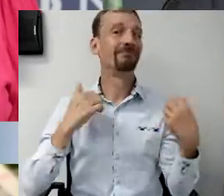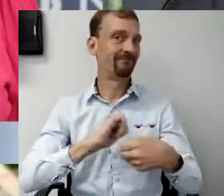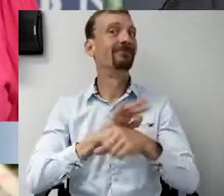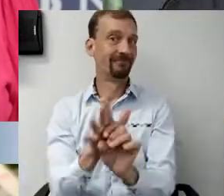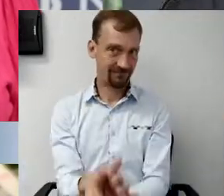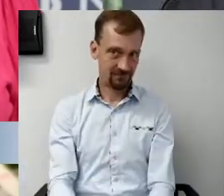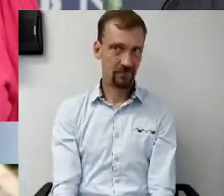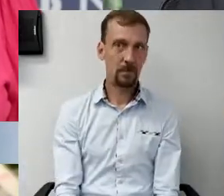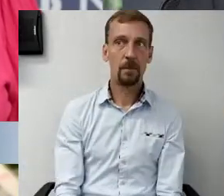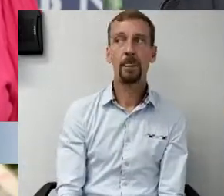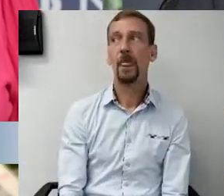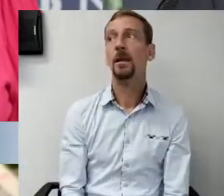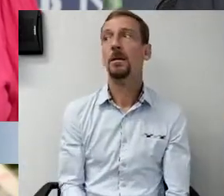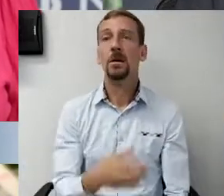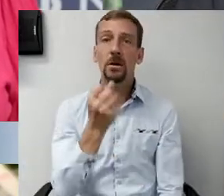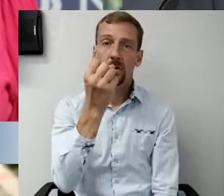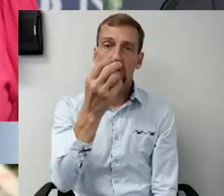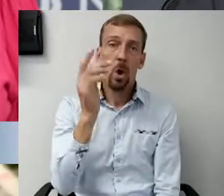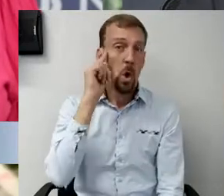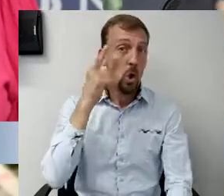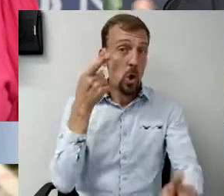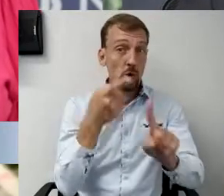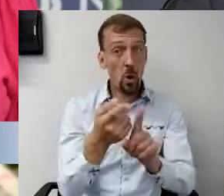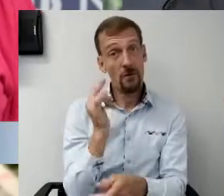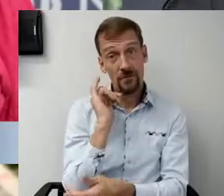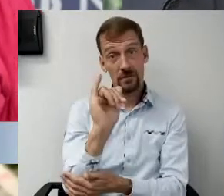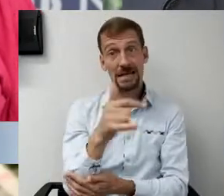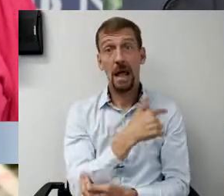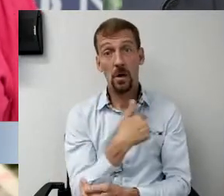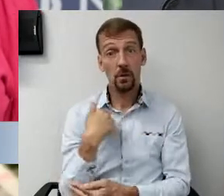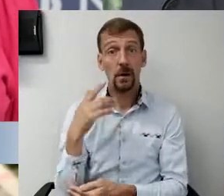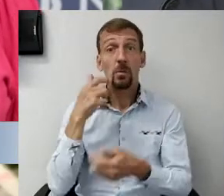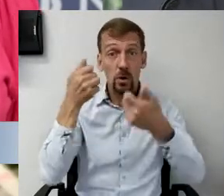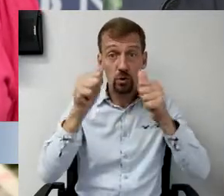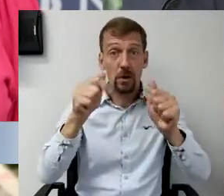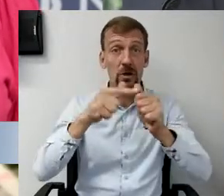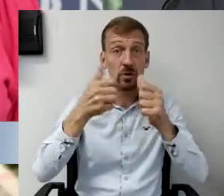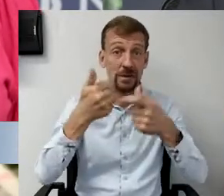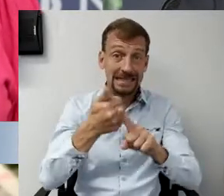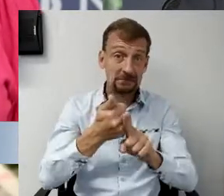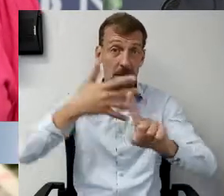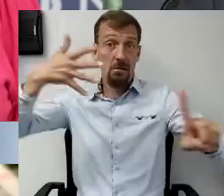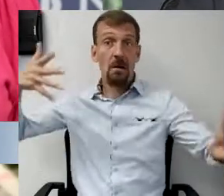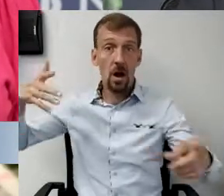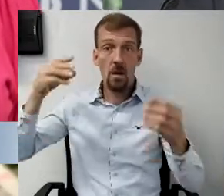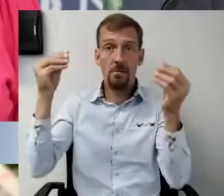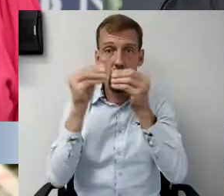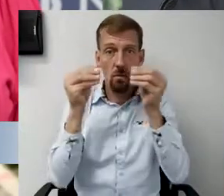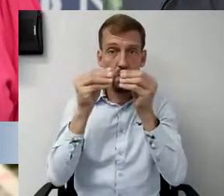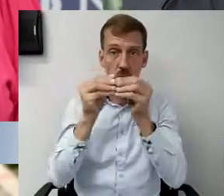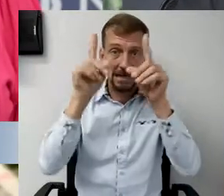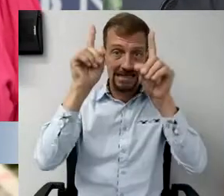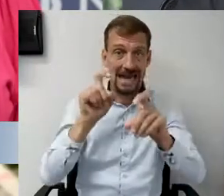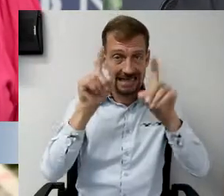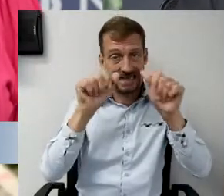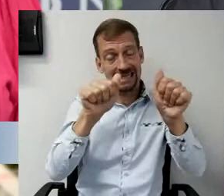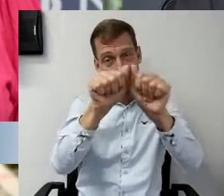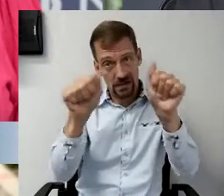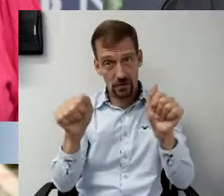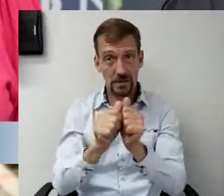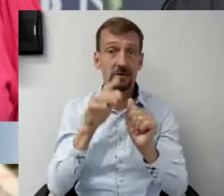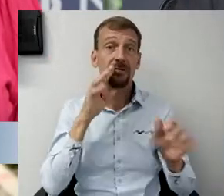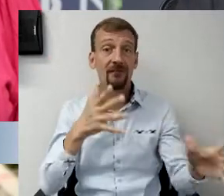it's 0 in the numerator. So, but we are going to greatly expand. We're working on the rollout program